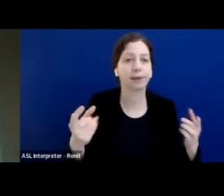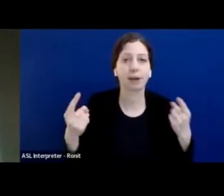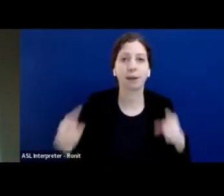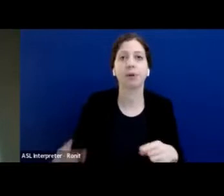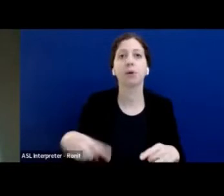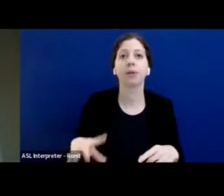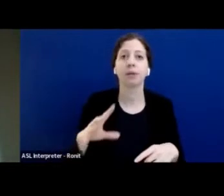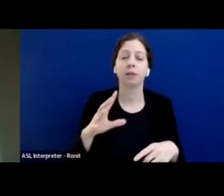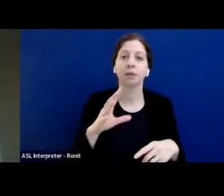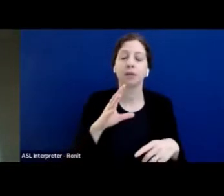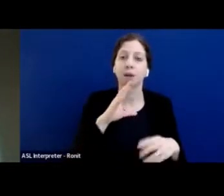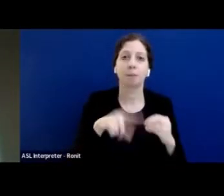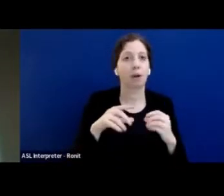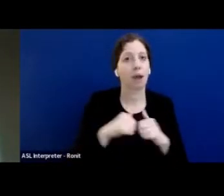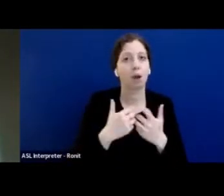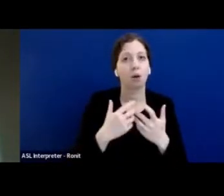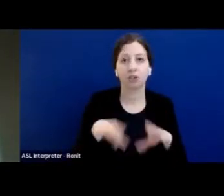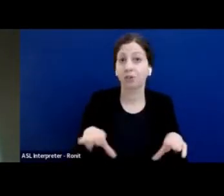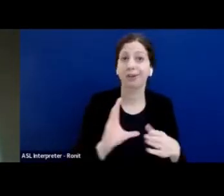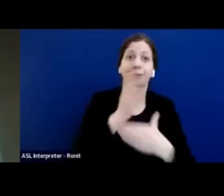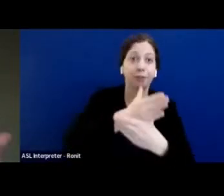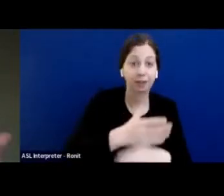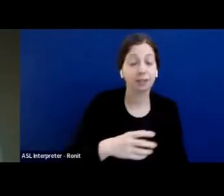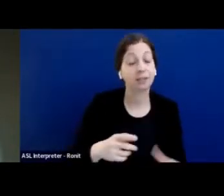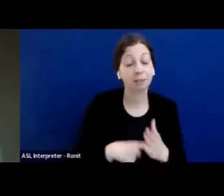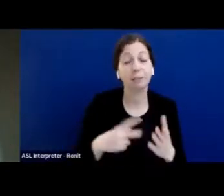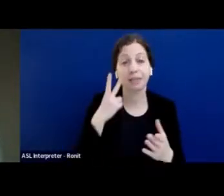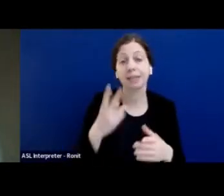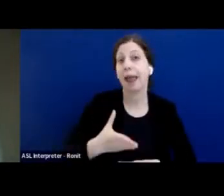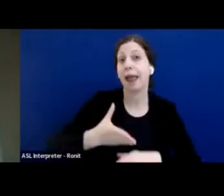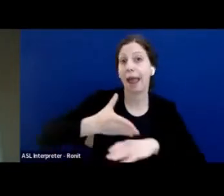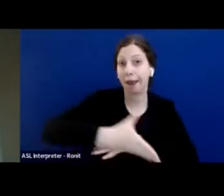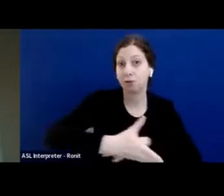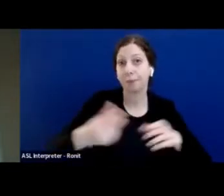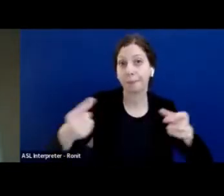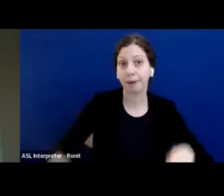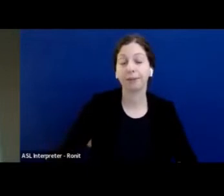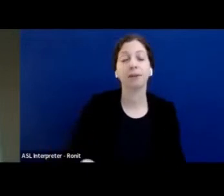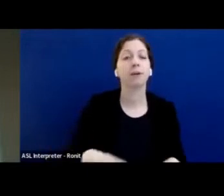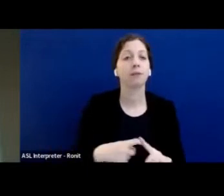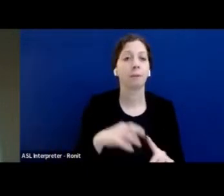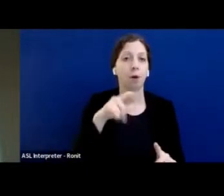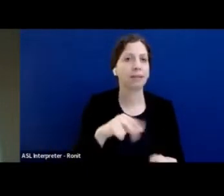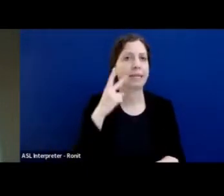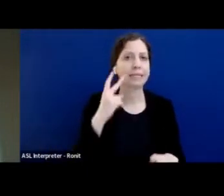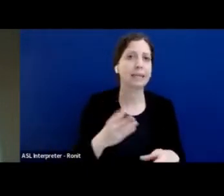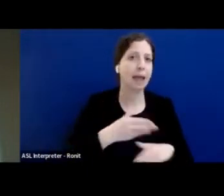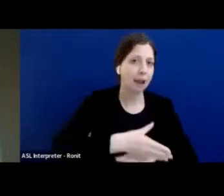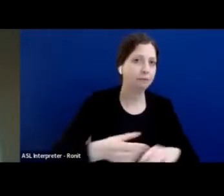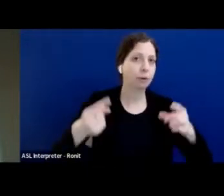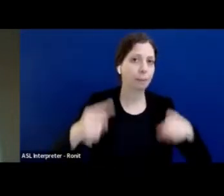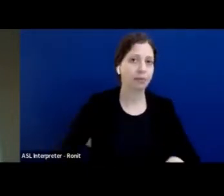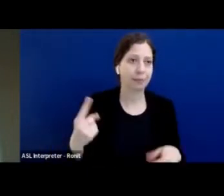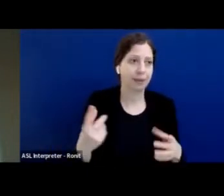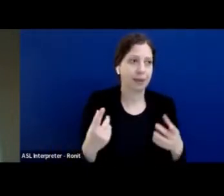they intervene. Sometime they often see the aftermath. And I think we heard that from Paula. They see the aftermath where something might have